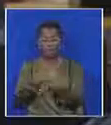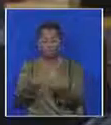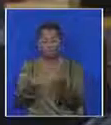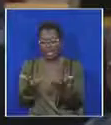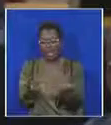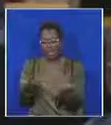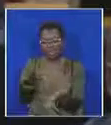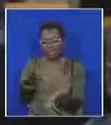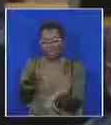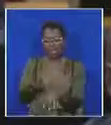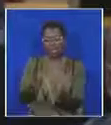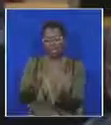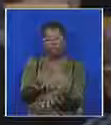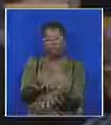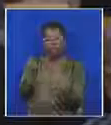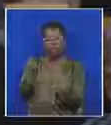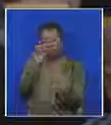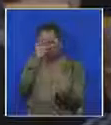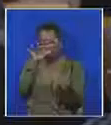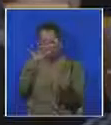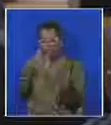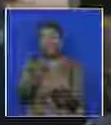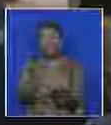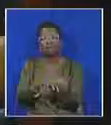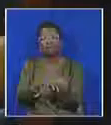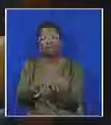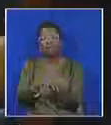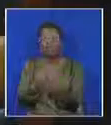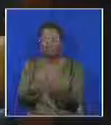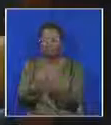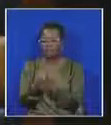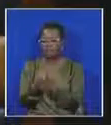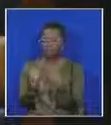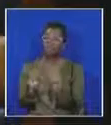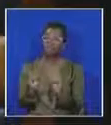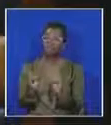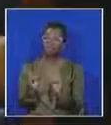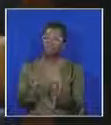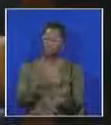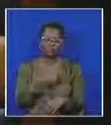hands. So he must withdraw that. It has not happened. Madam Speaker.